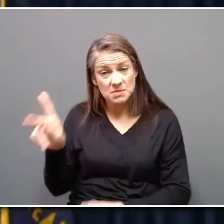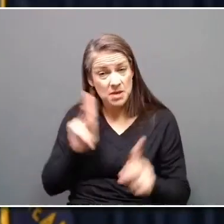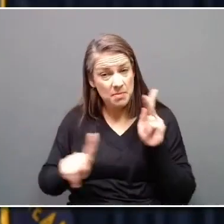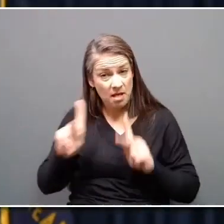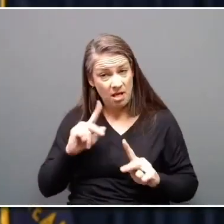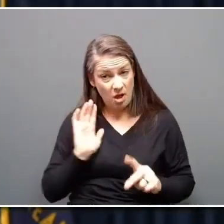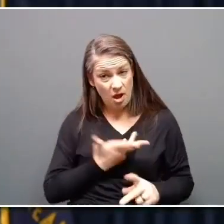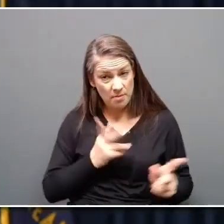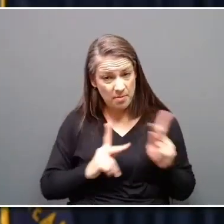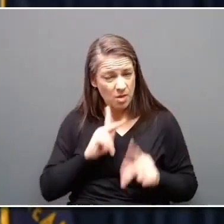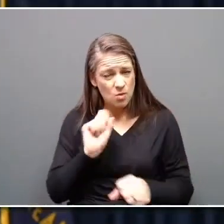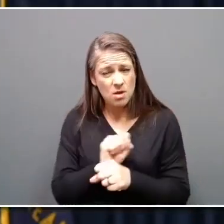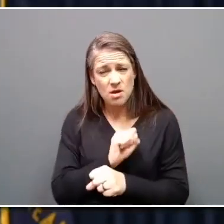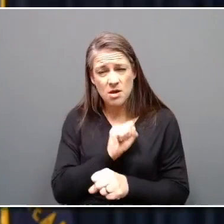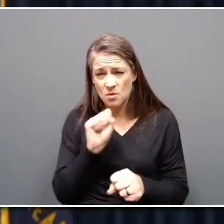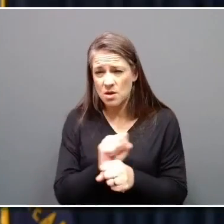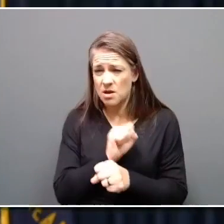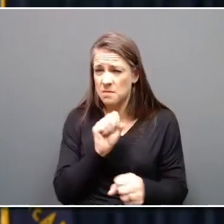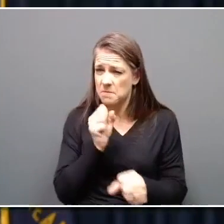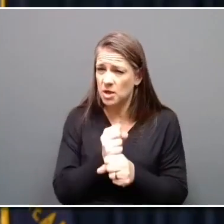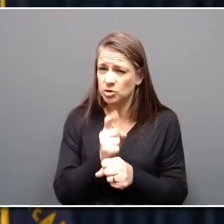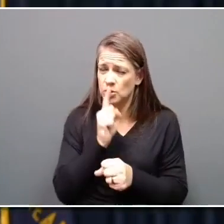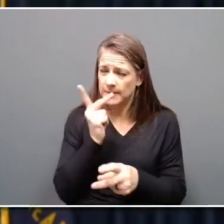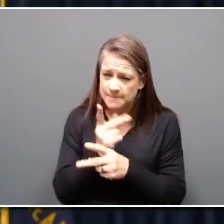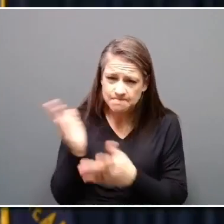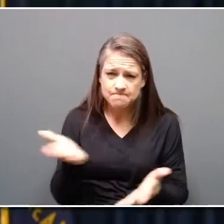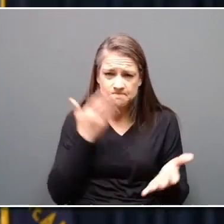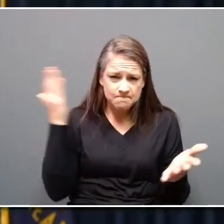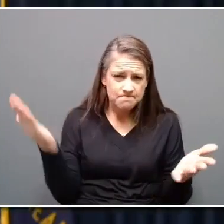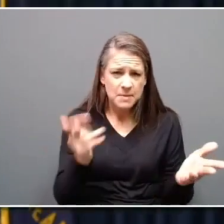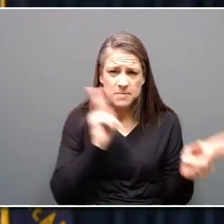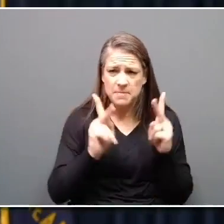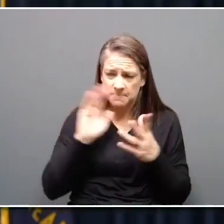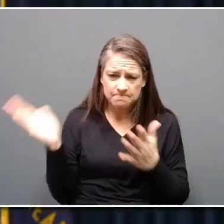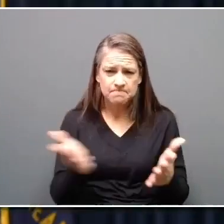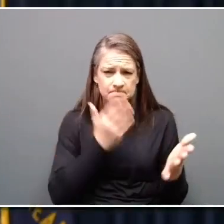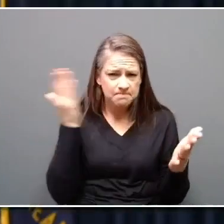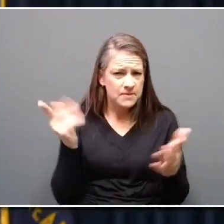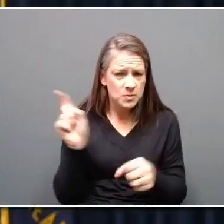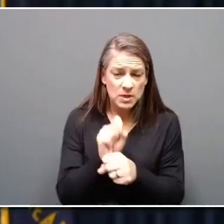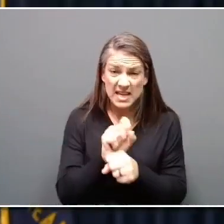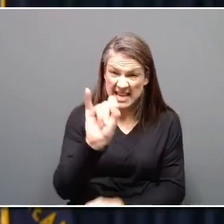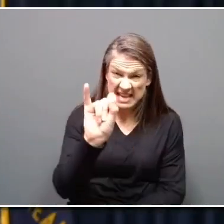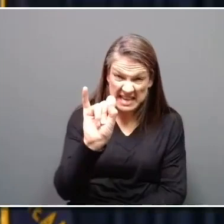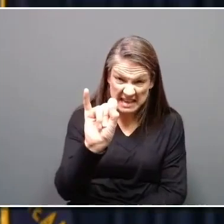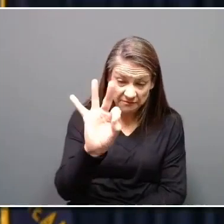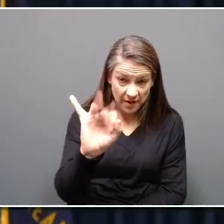keep traffic moving, and will be. If there is ice accumulation, and there is expected to be